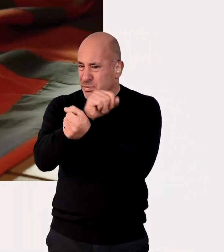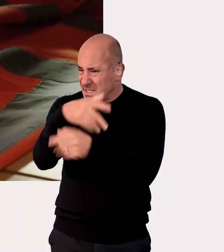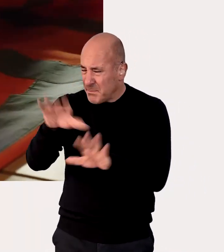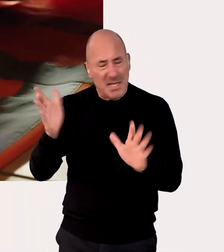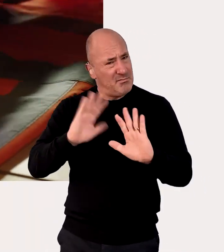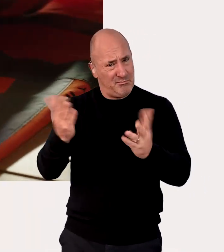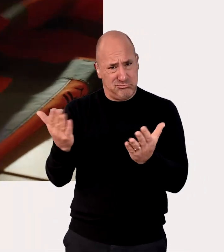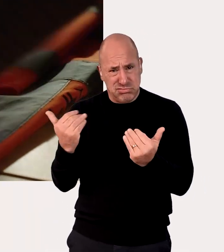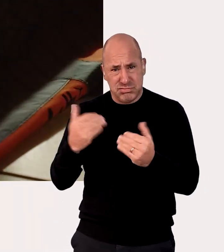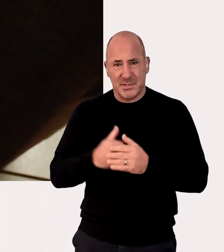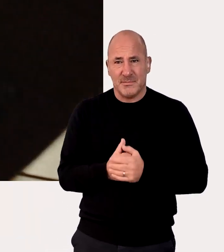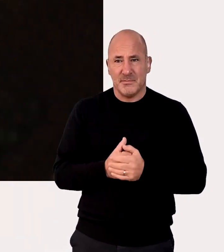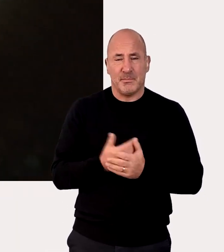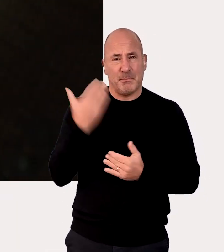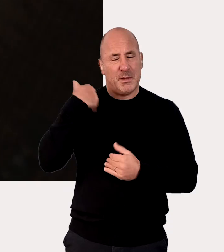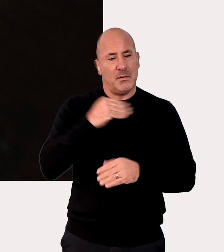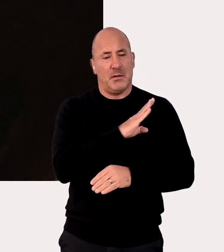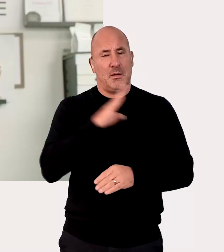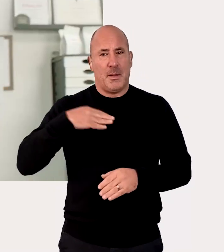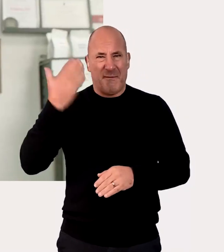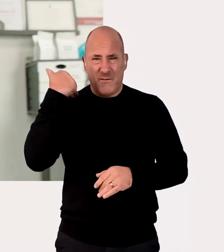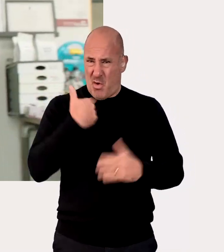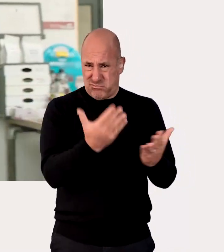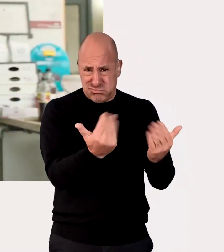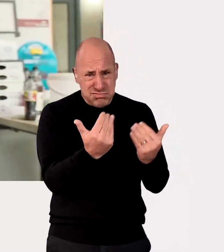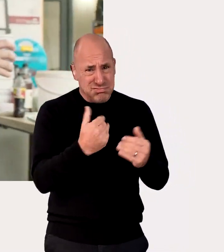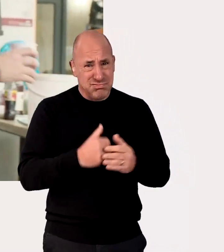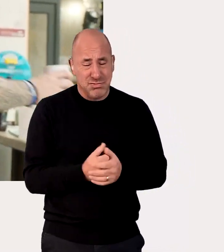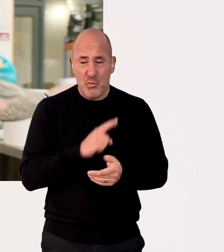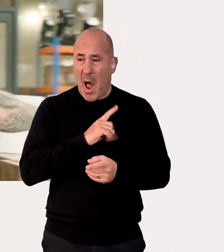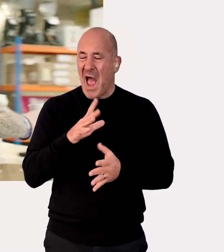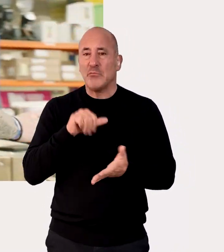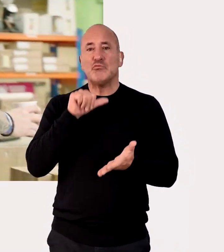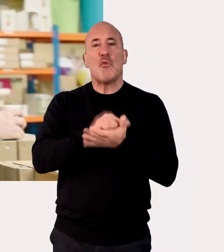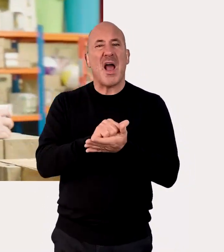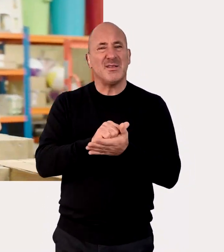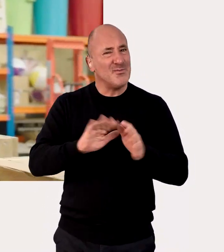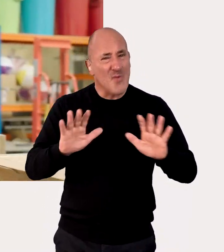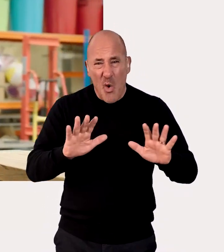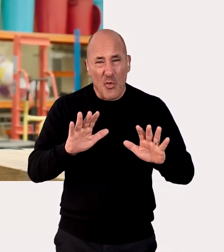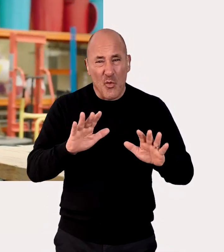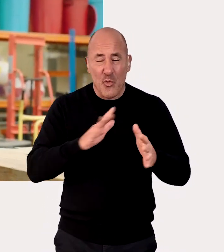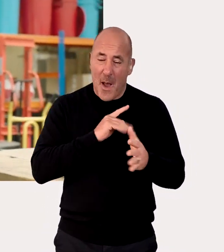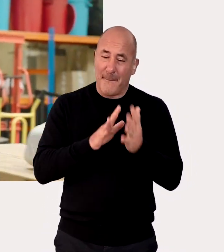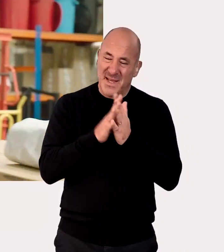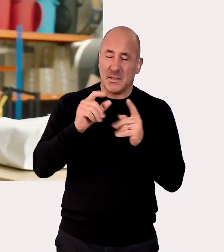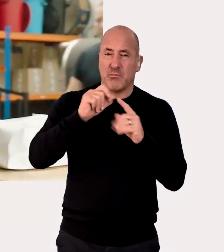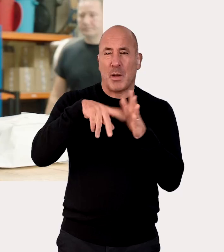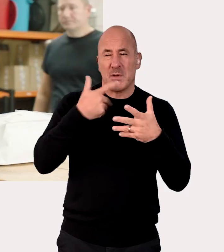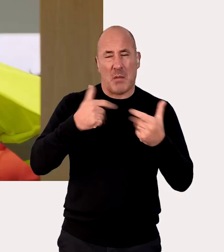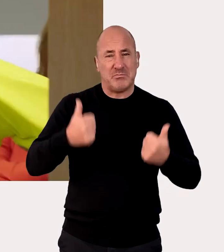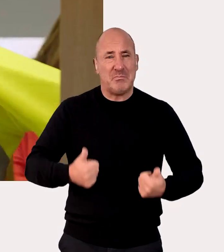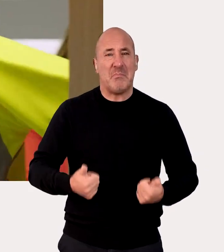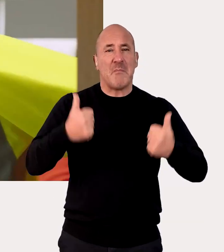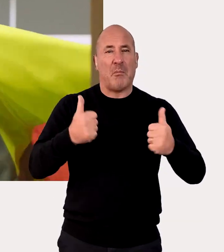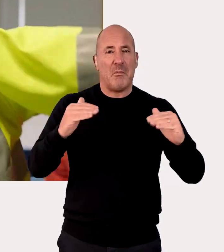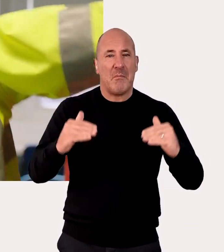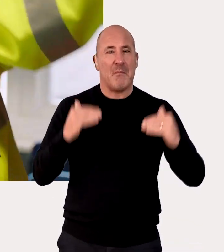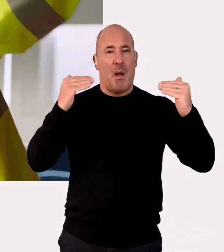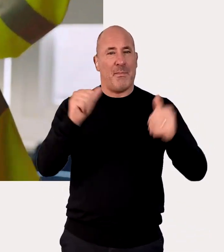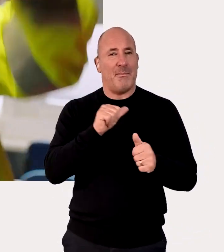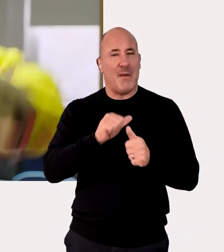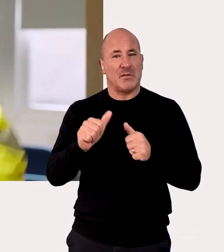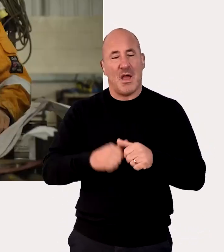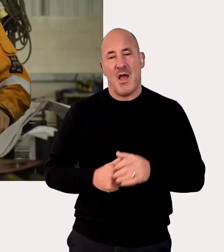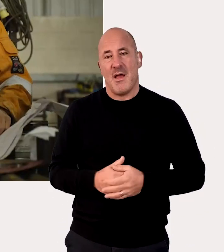people, people who've been in prison. We want to work with ex-forces, not just because it's the right thing to do. It's just going to make a